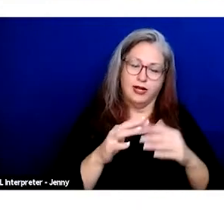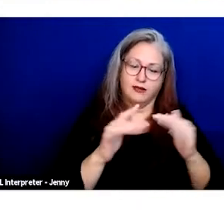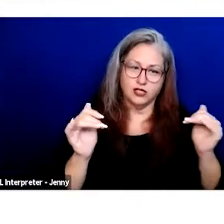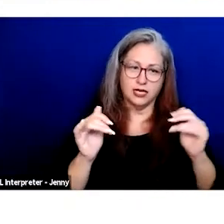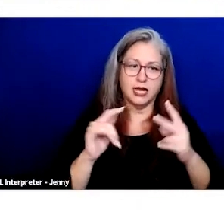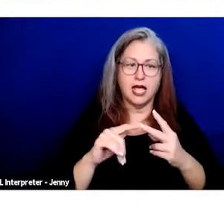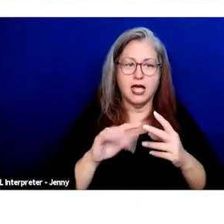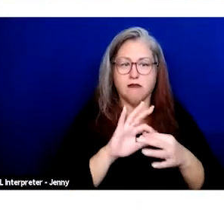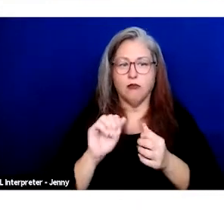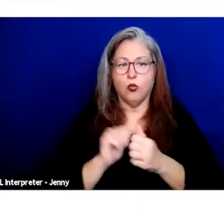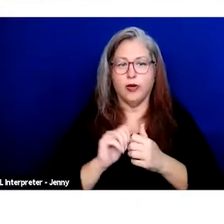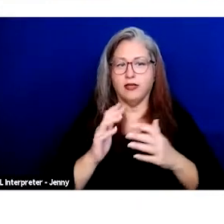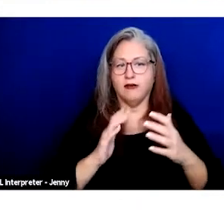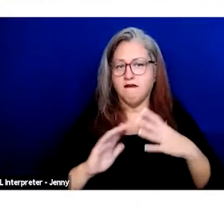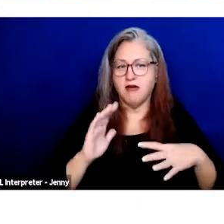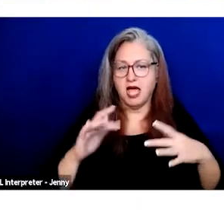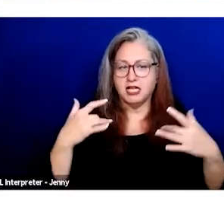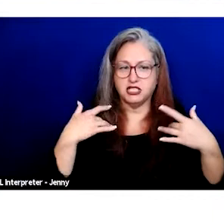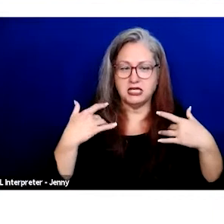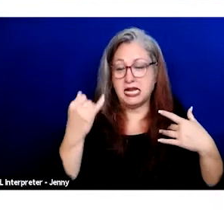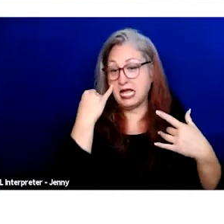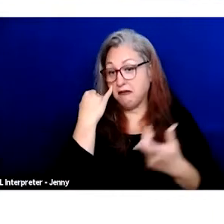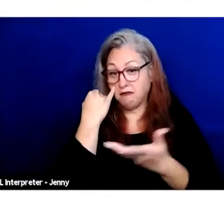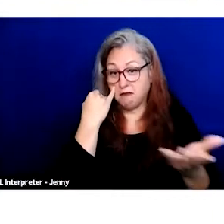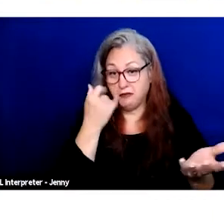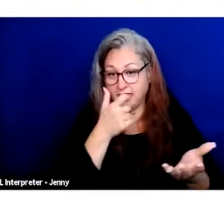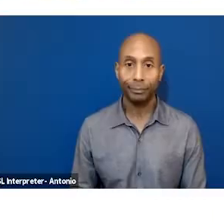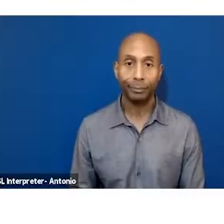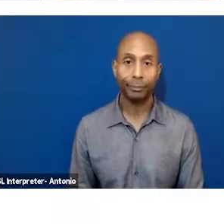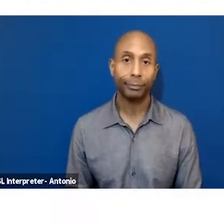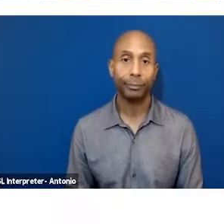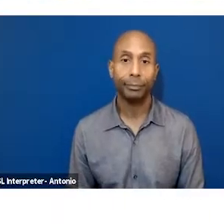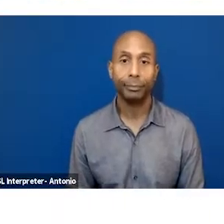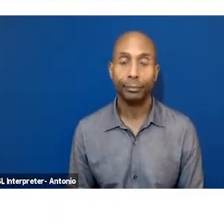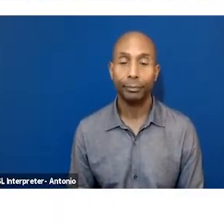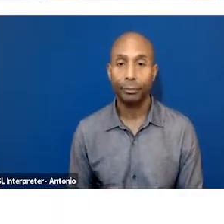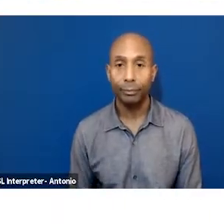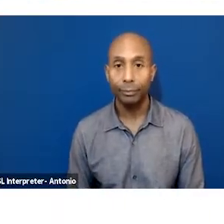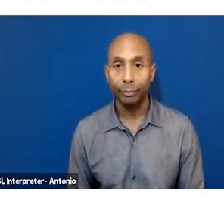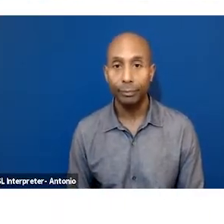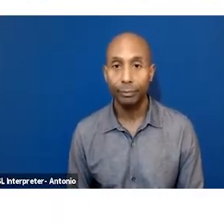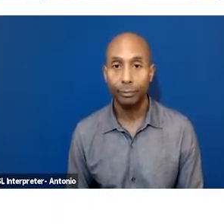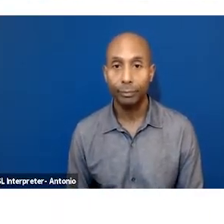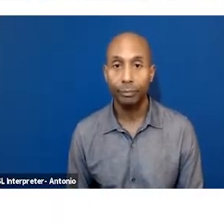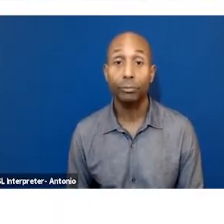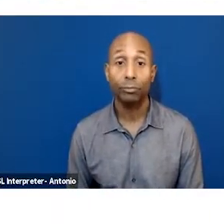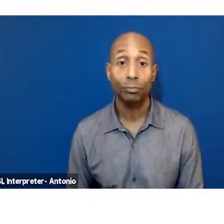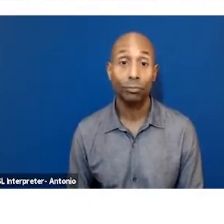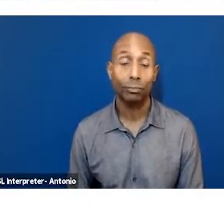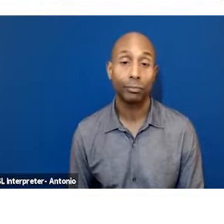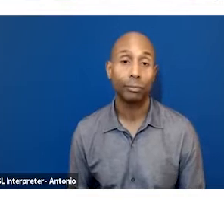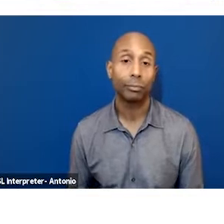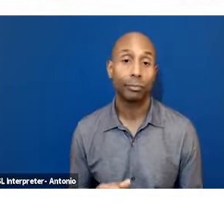and fashion, if anyone's interested in those. The larger problem with focusing on and fixing